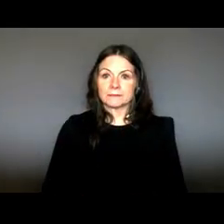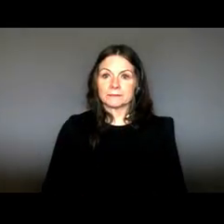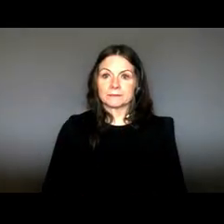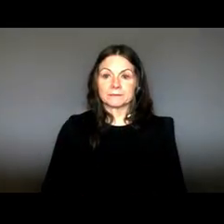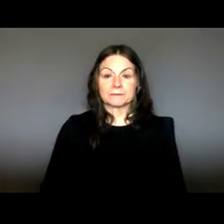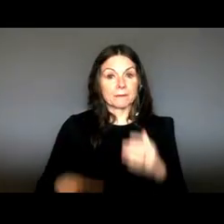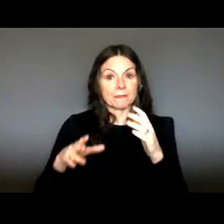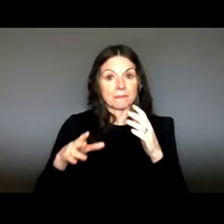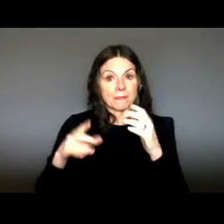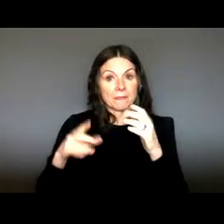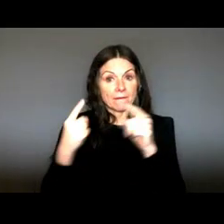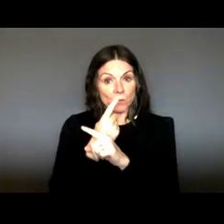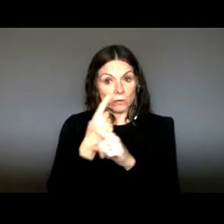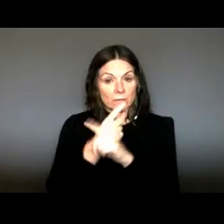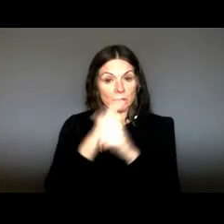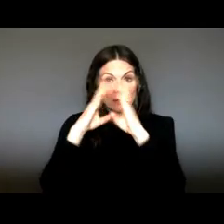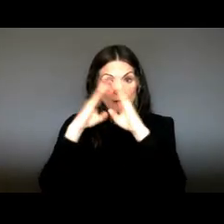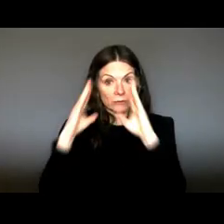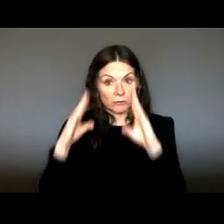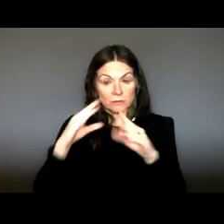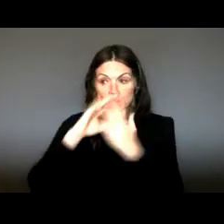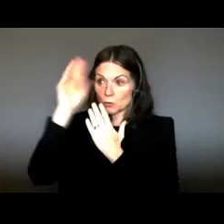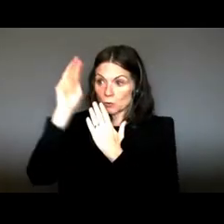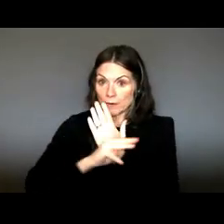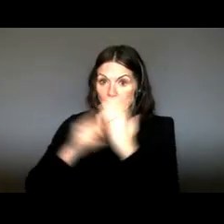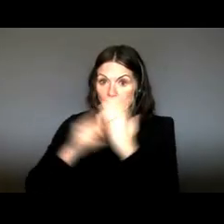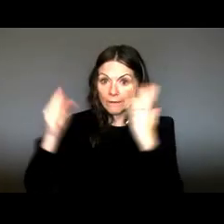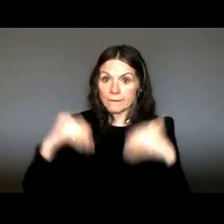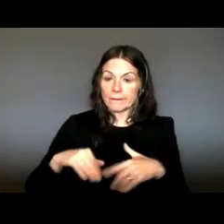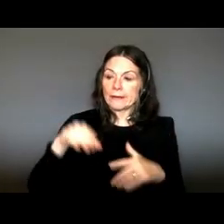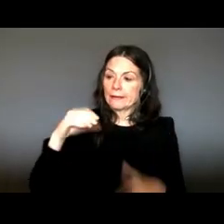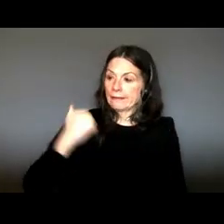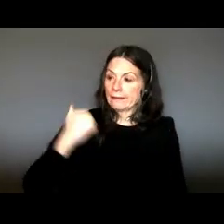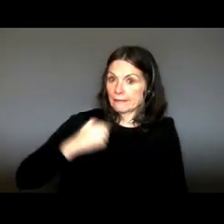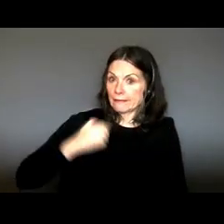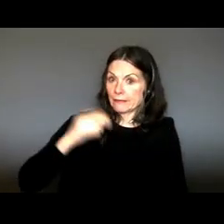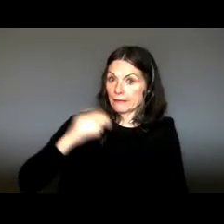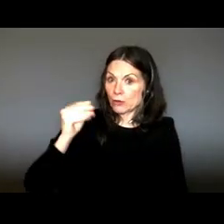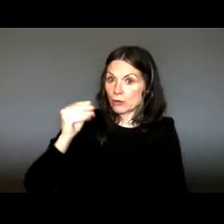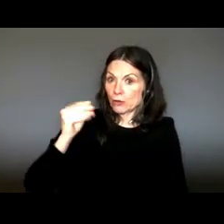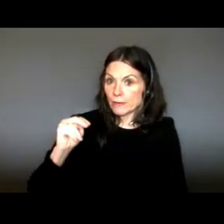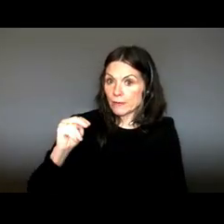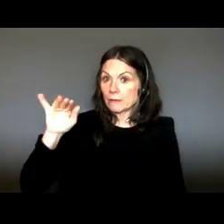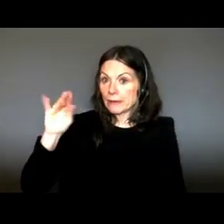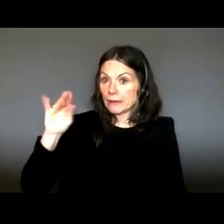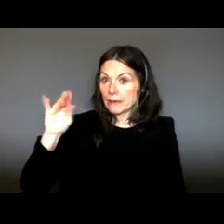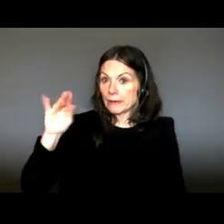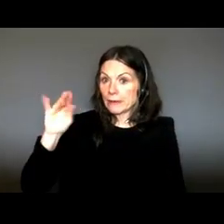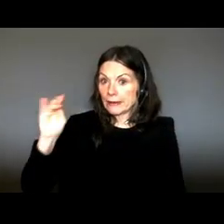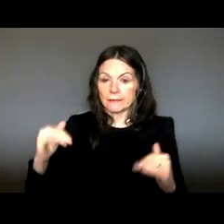Affordable Housing Program, Canada Carbon Rebate, Canada Workers Benefit,